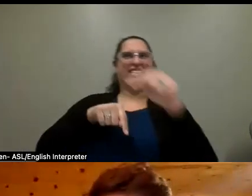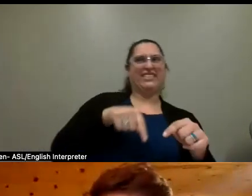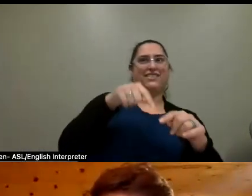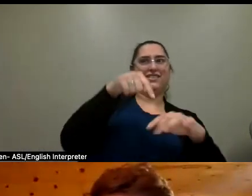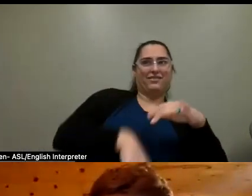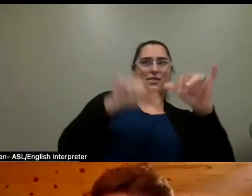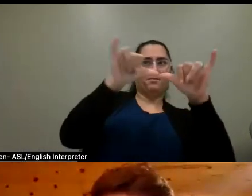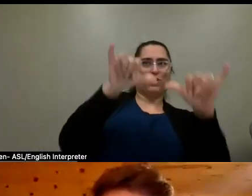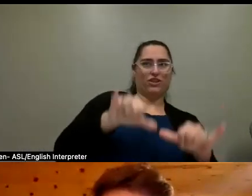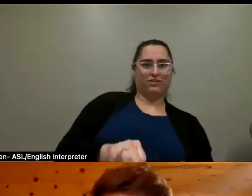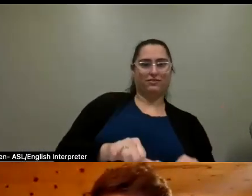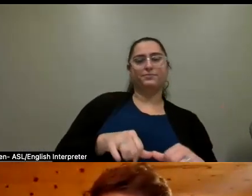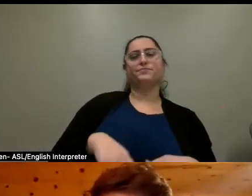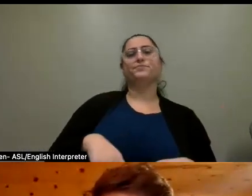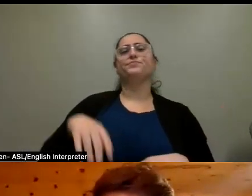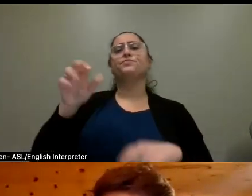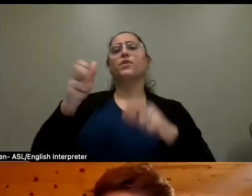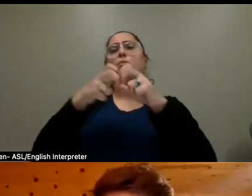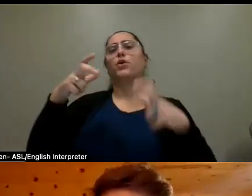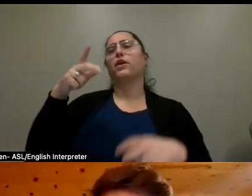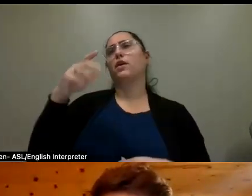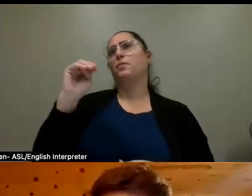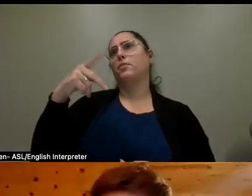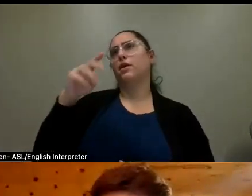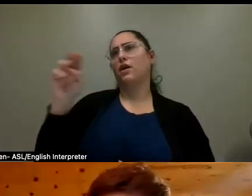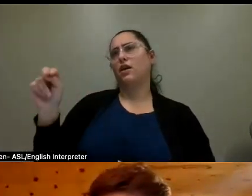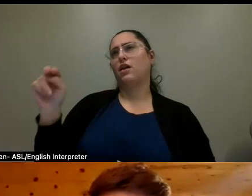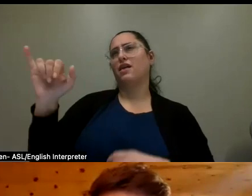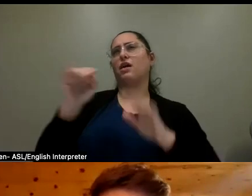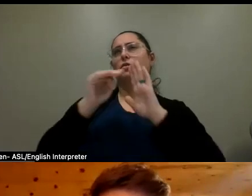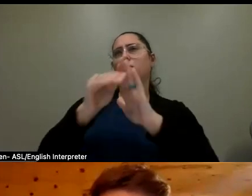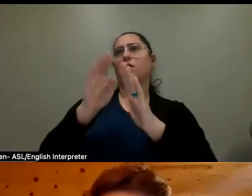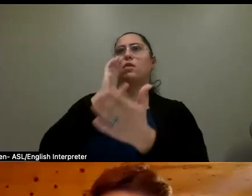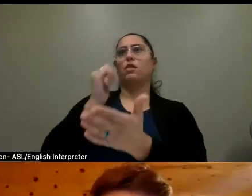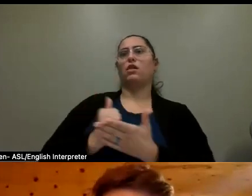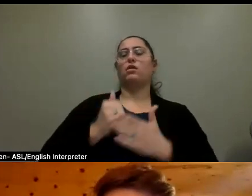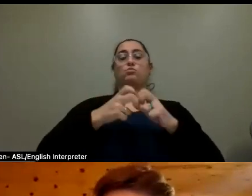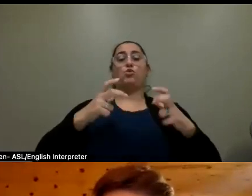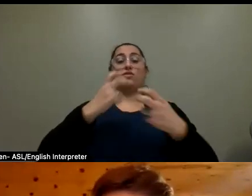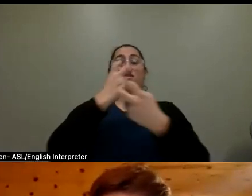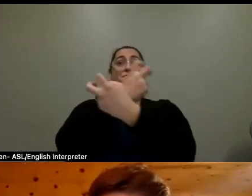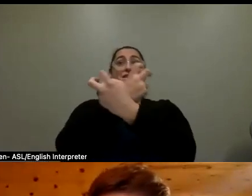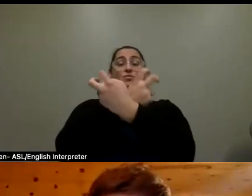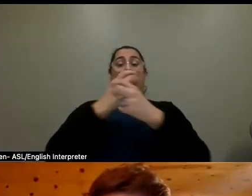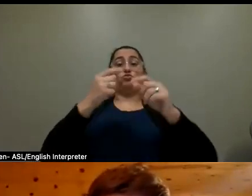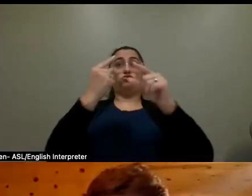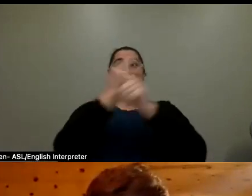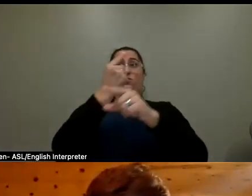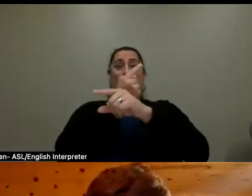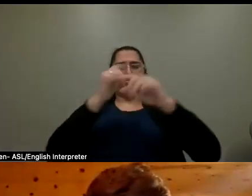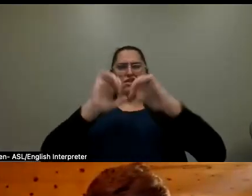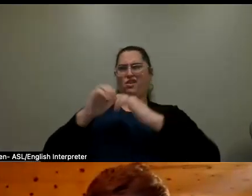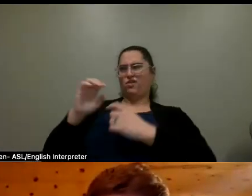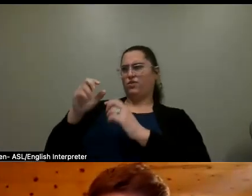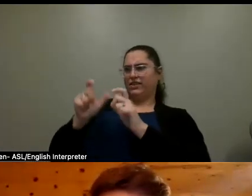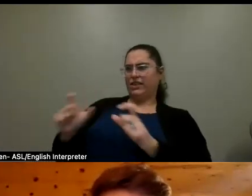metrics. So the ProteinMPNN is the model to map protein backbone geometry into protein